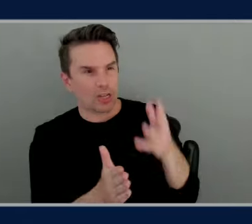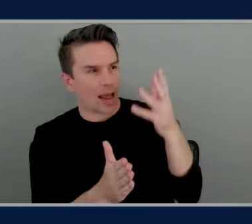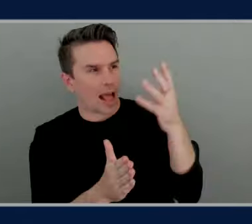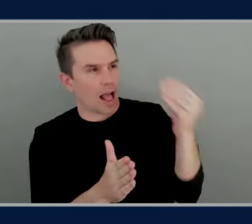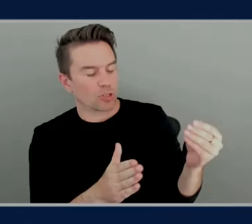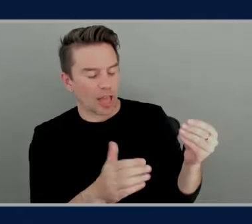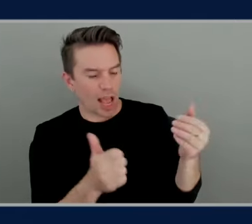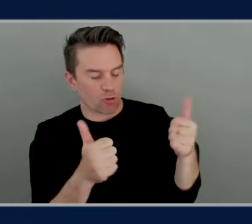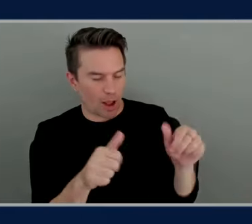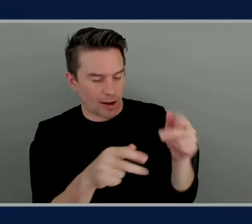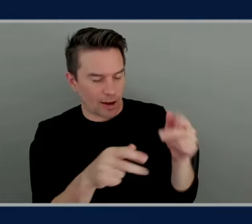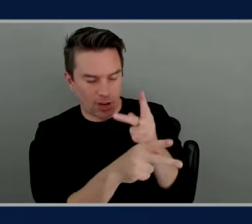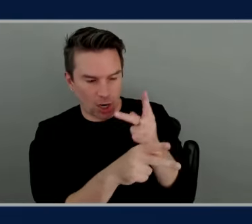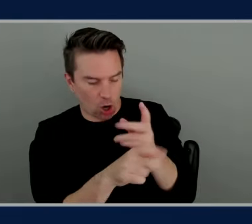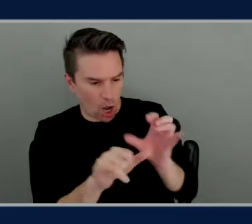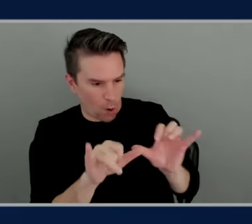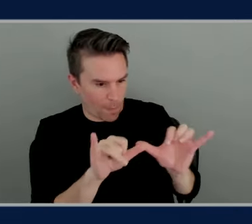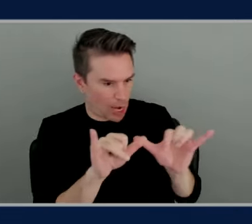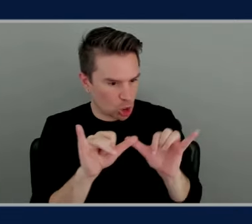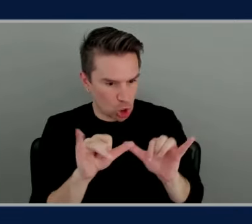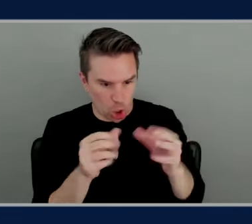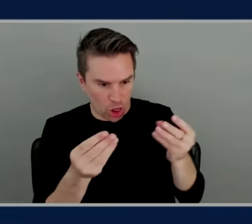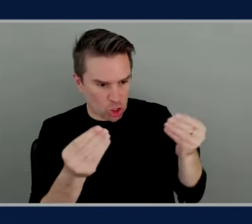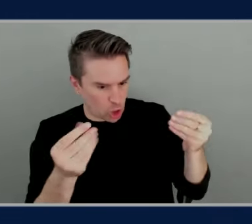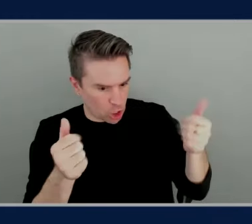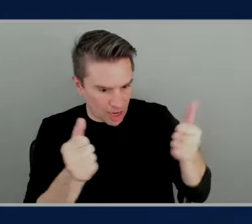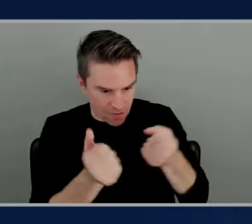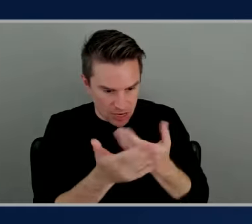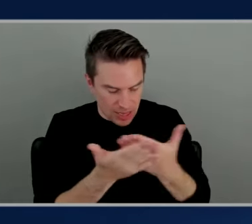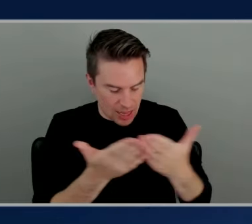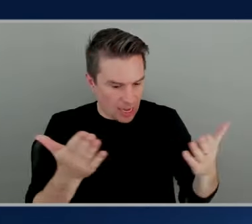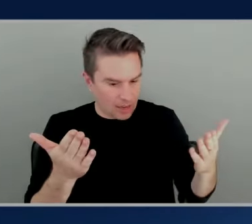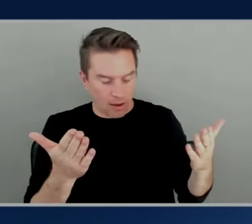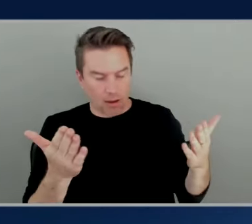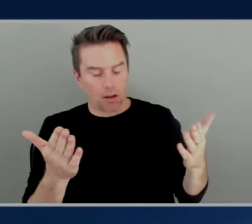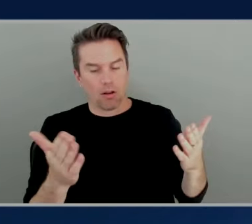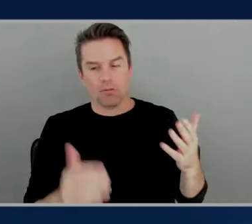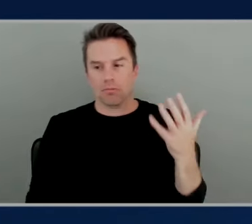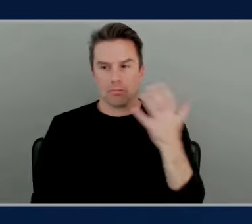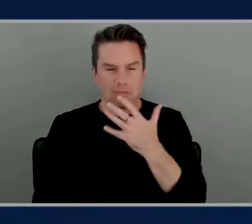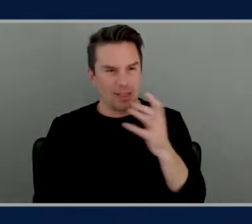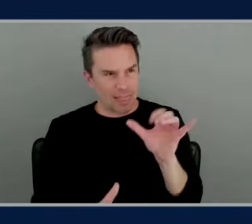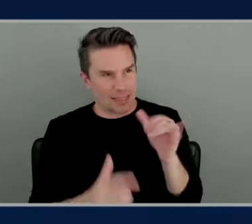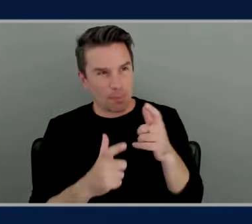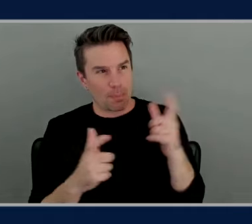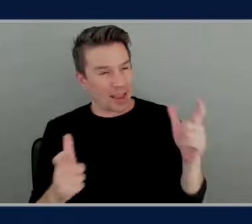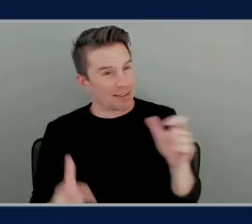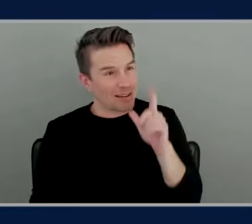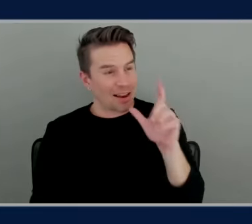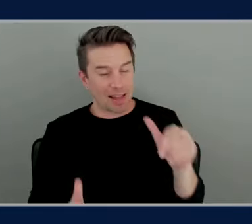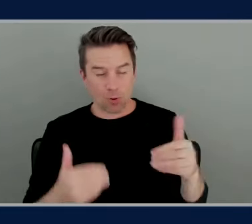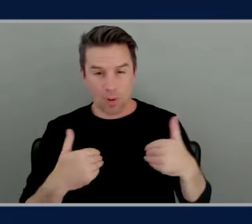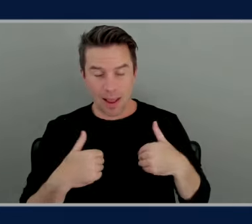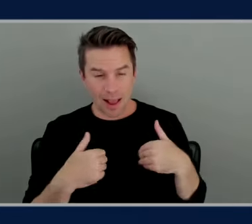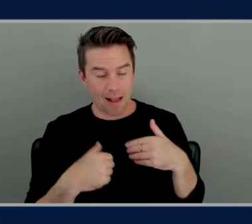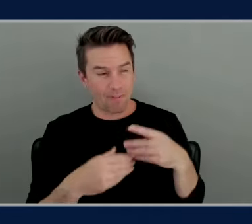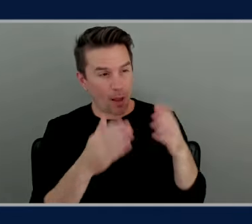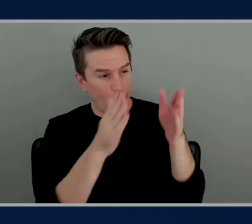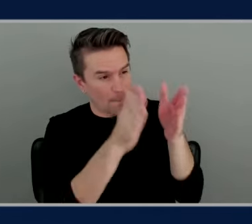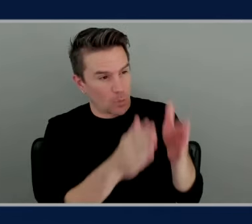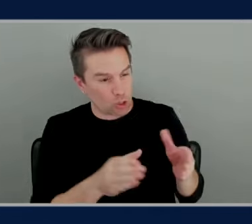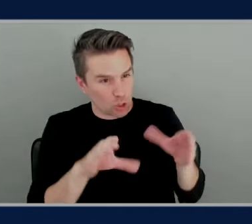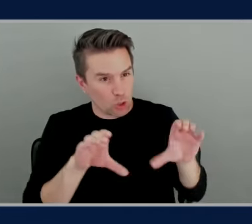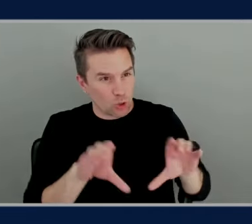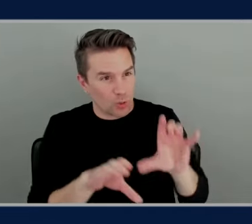imagine if I was in that biz, if I'm the rancher that's paying for that service, that's huge. That's it goes beyond transformational. It's almost like transcendental